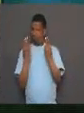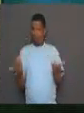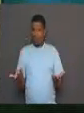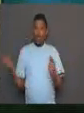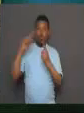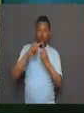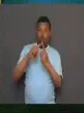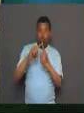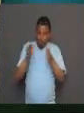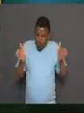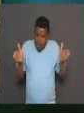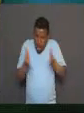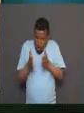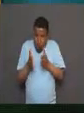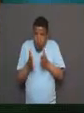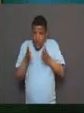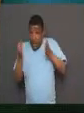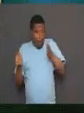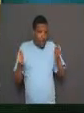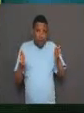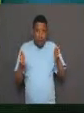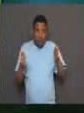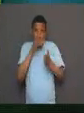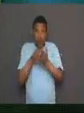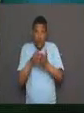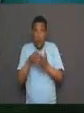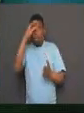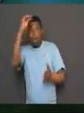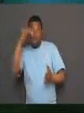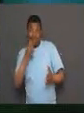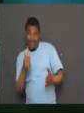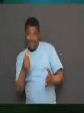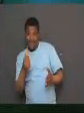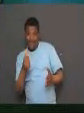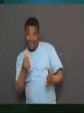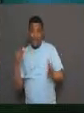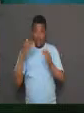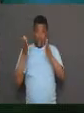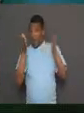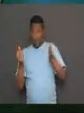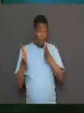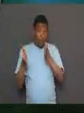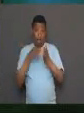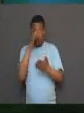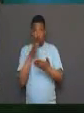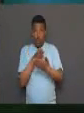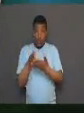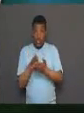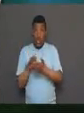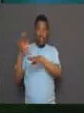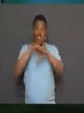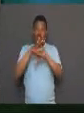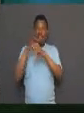to narrow the gap between male and female and the gaps between